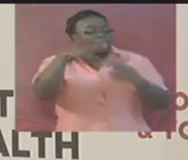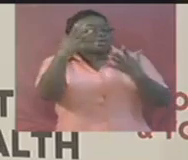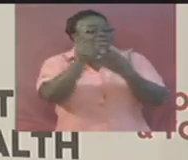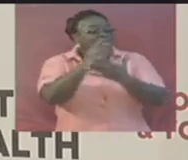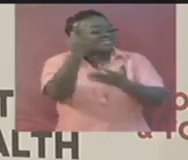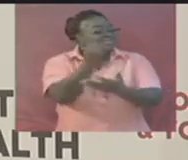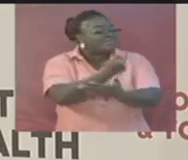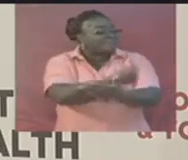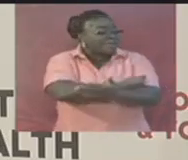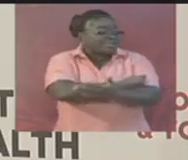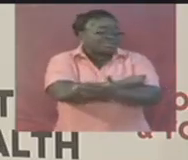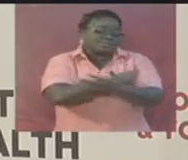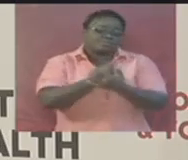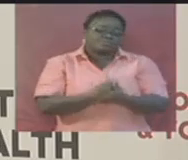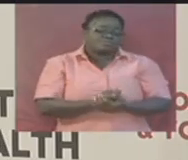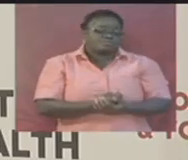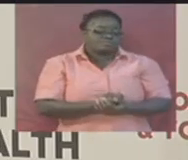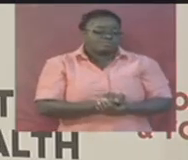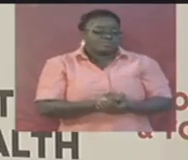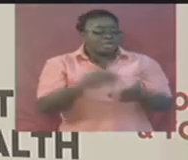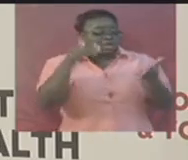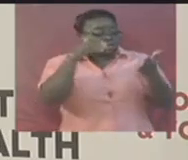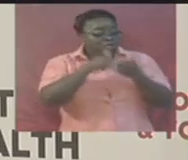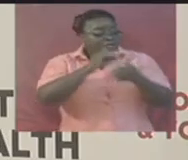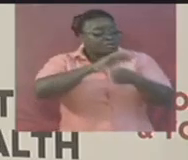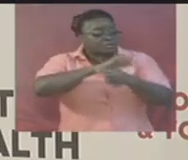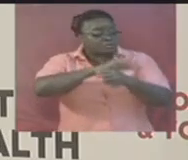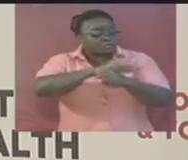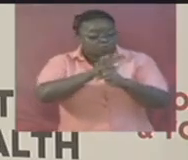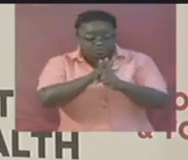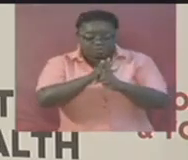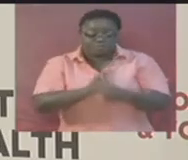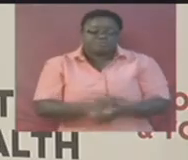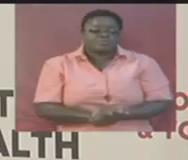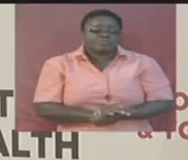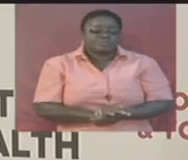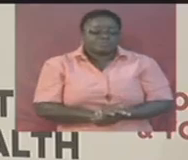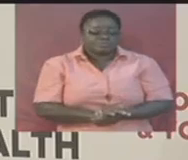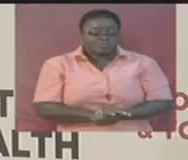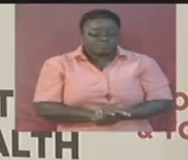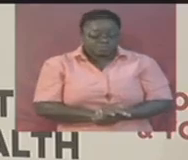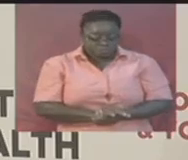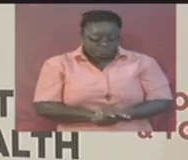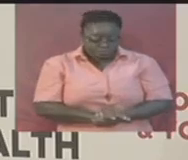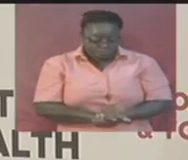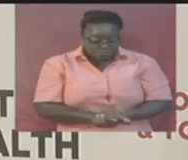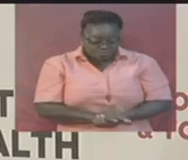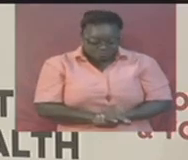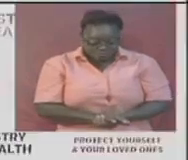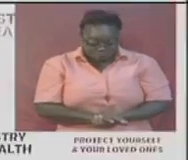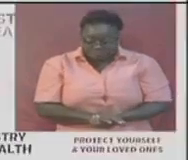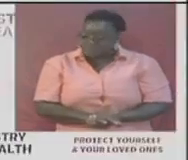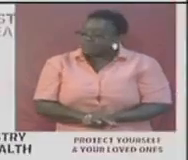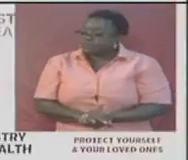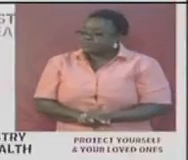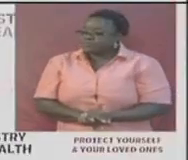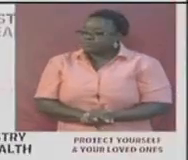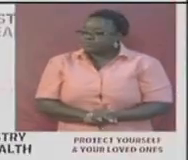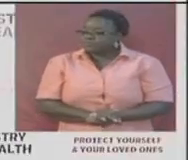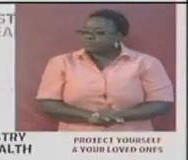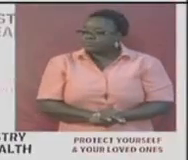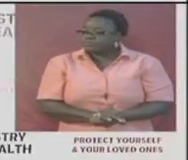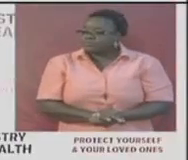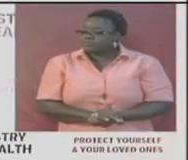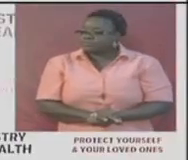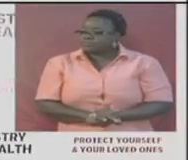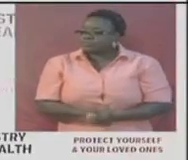of the vaccines against COVID, against SARS-CoV, in order to bring about that level of protection. Thank you very much.